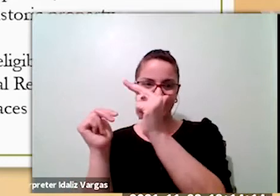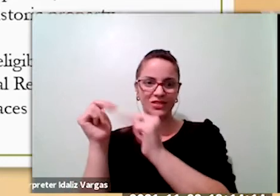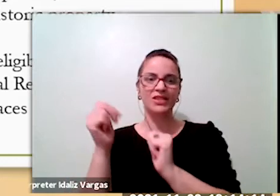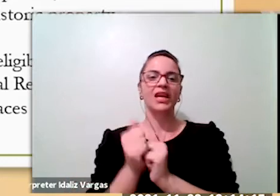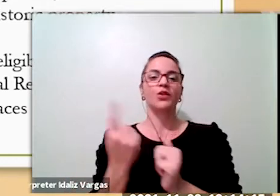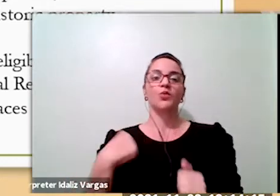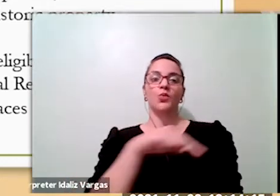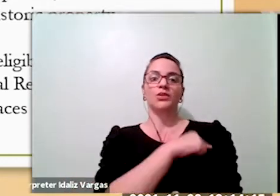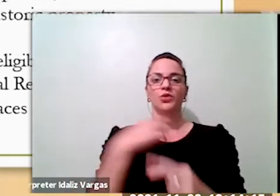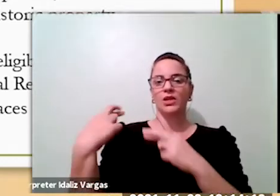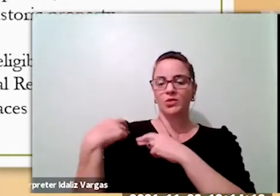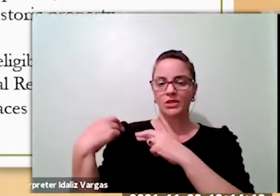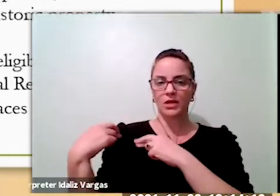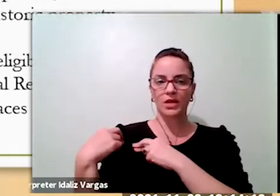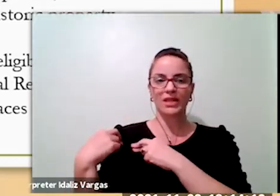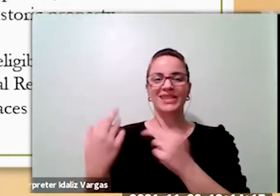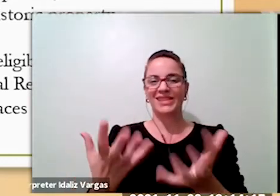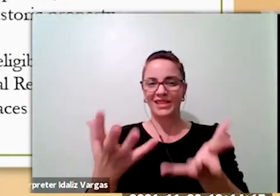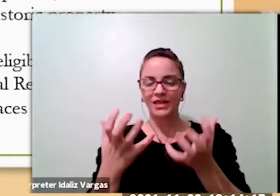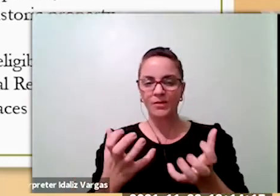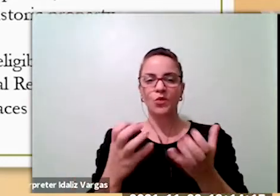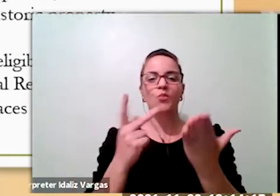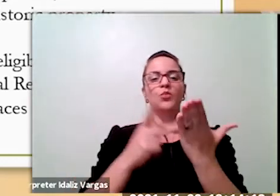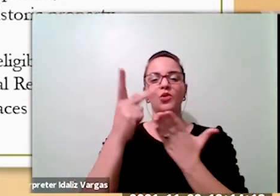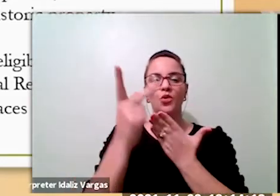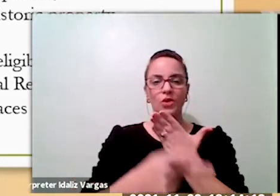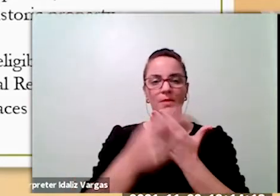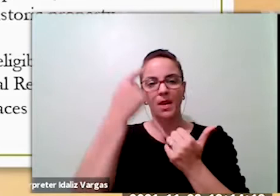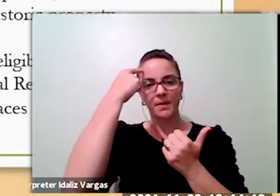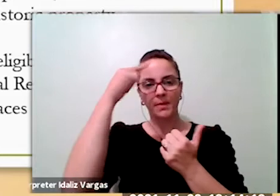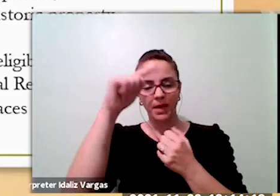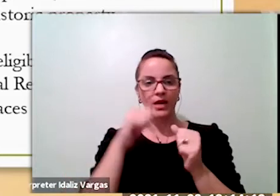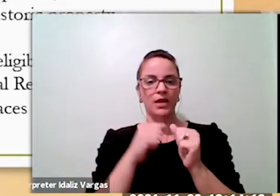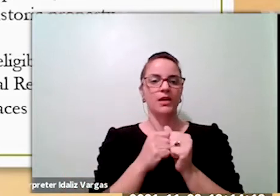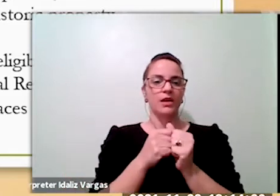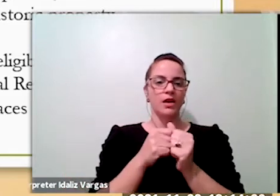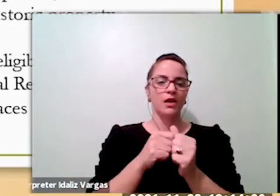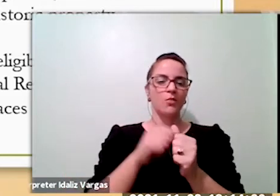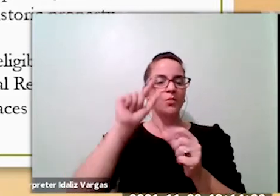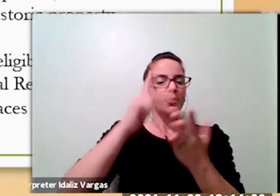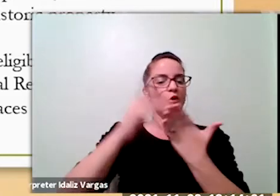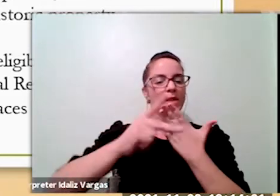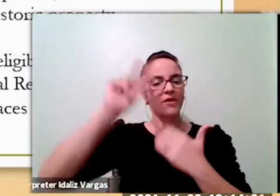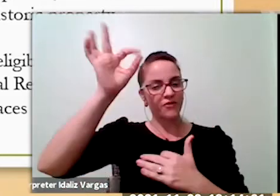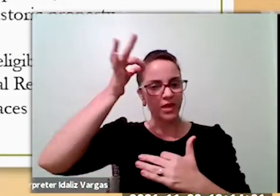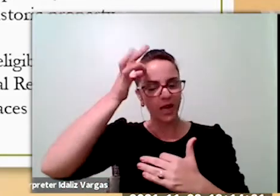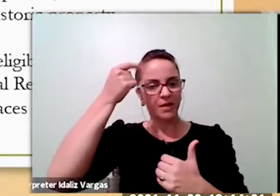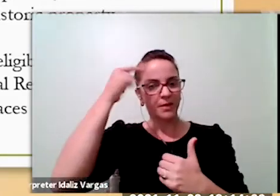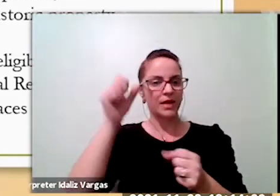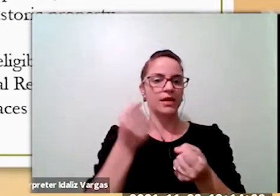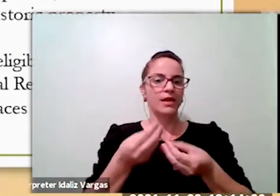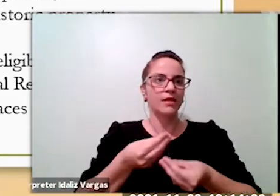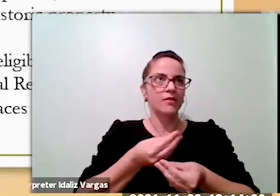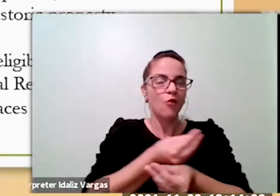federal preservation program island-wide that involves providing technical assistance to the public and private